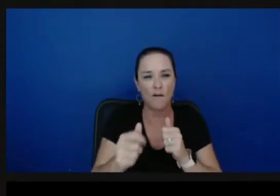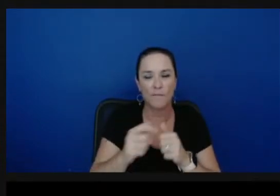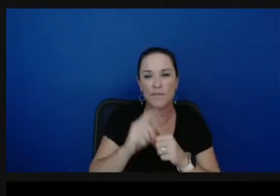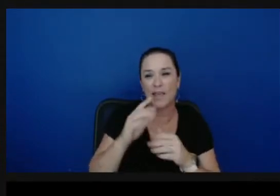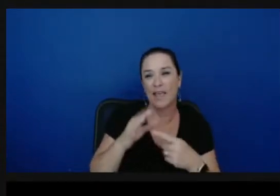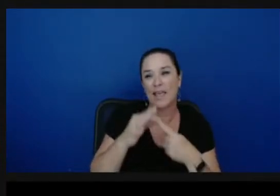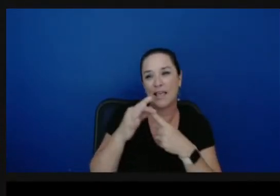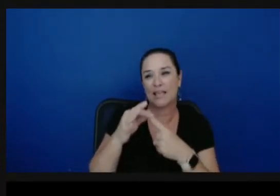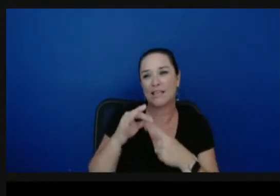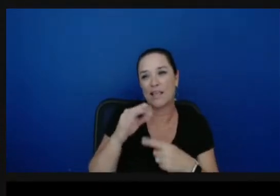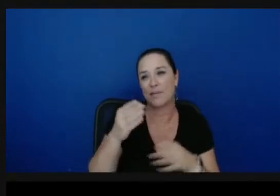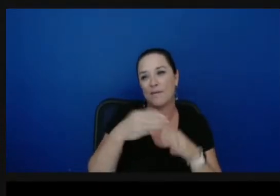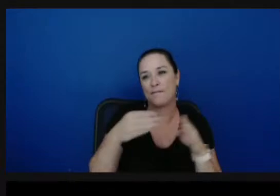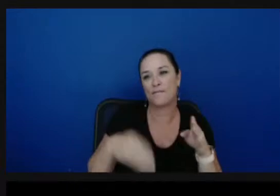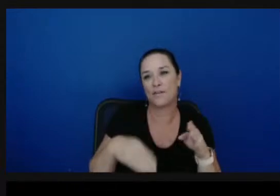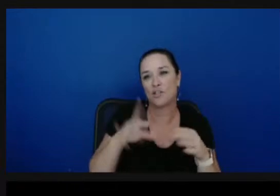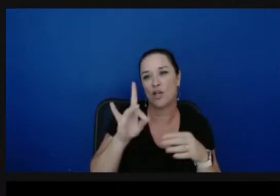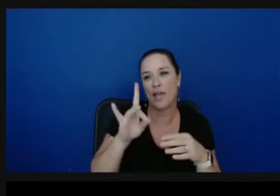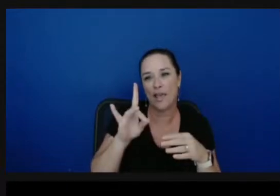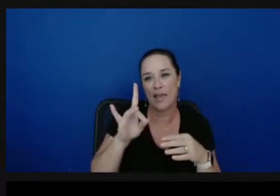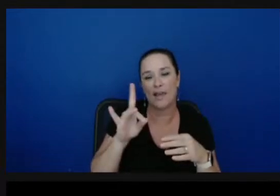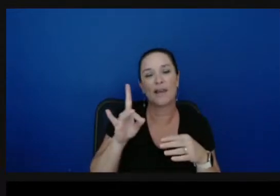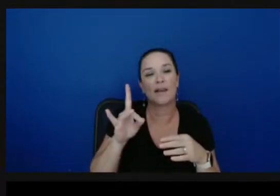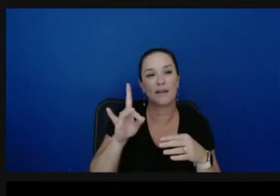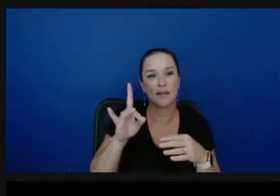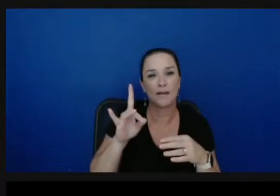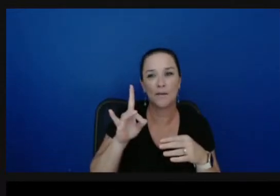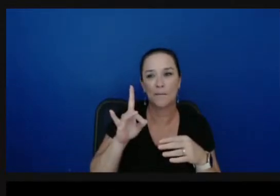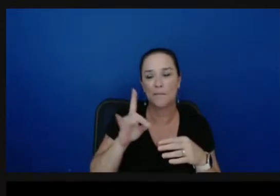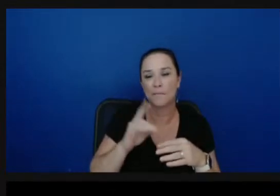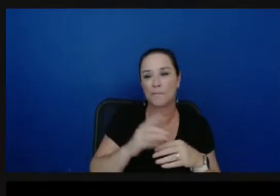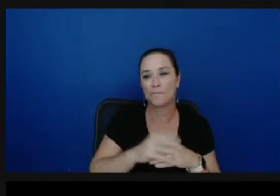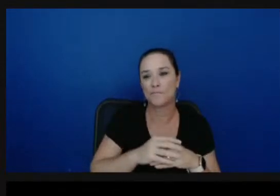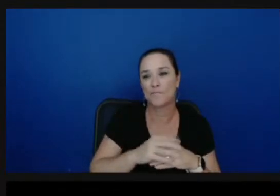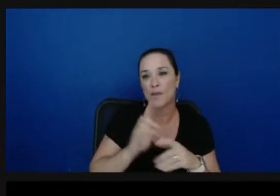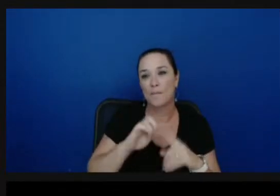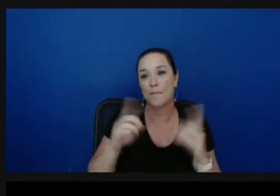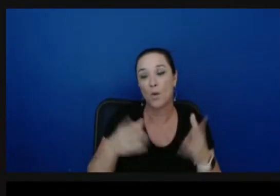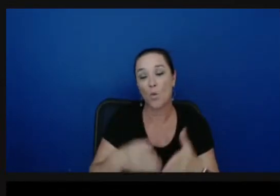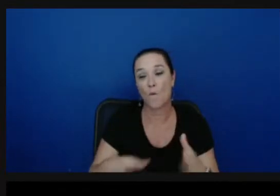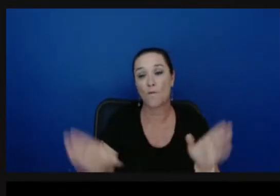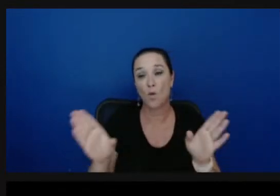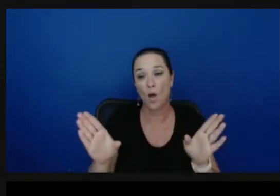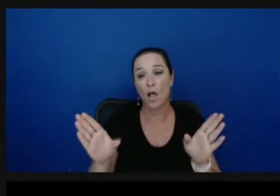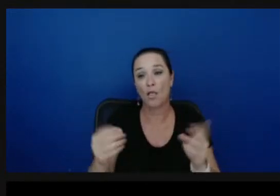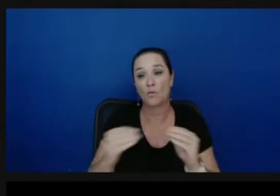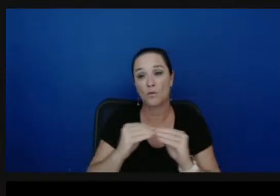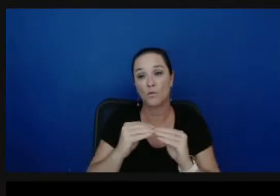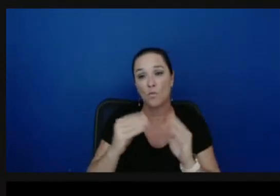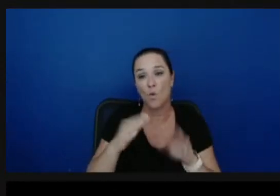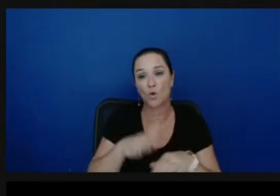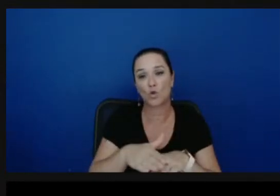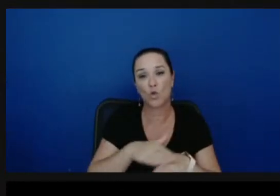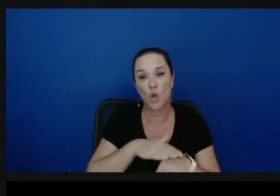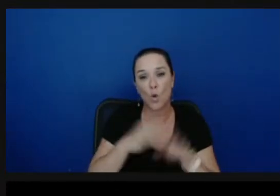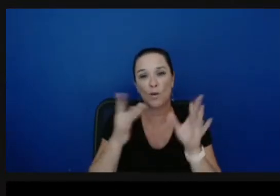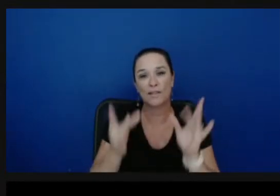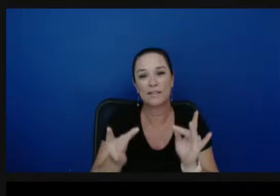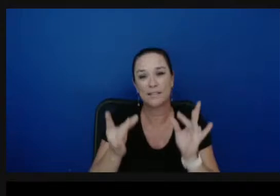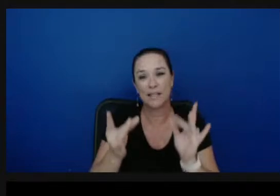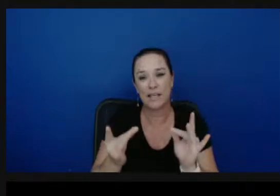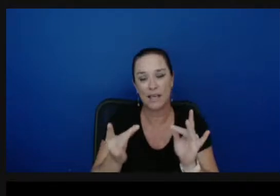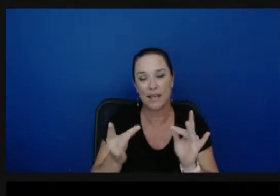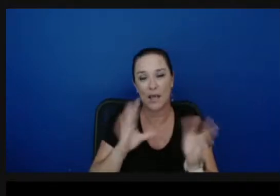see here, Ahuela'au, that one put out the longest flow. But overall, it was slower, stickier lava than what was to come later in